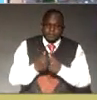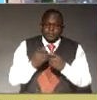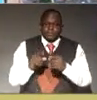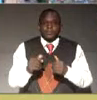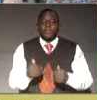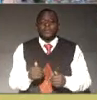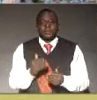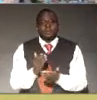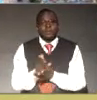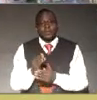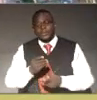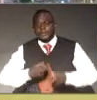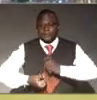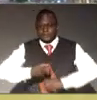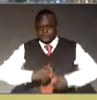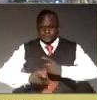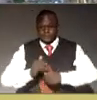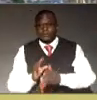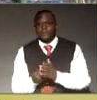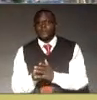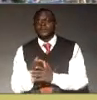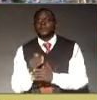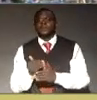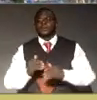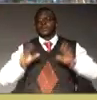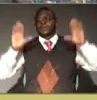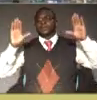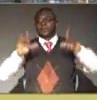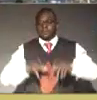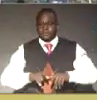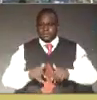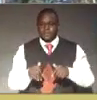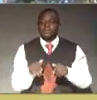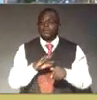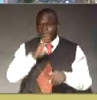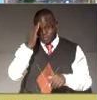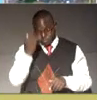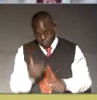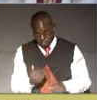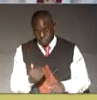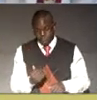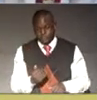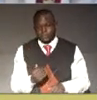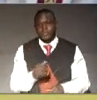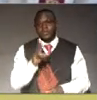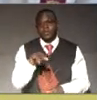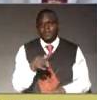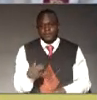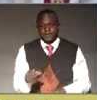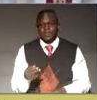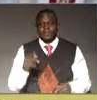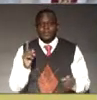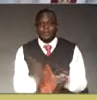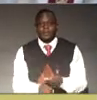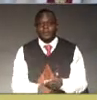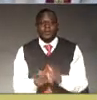he had a lot of hassles as he was growing up, and he gave up on his life, and that's why he failed to become